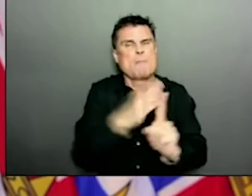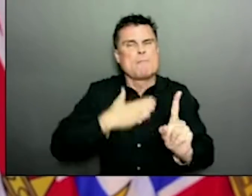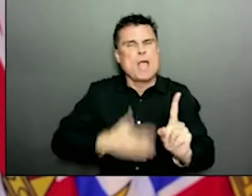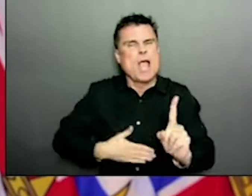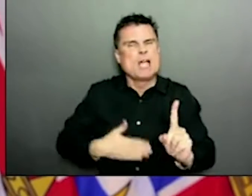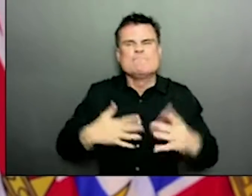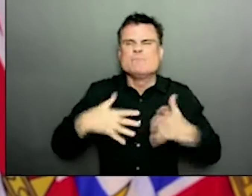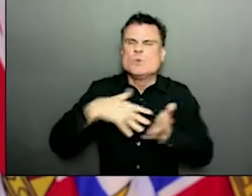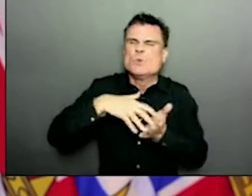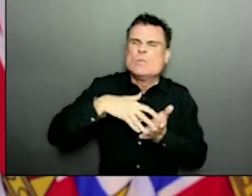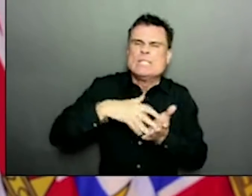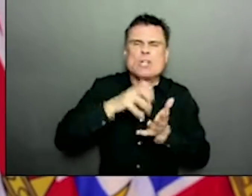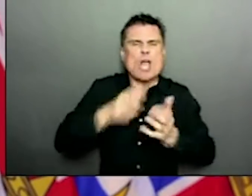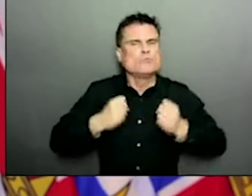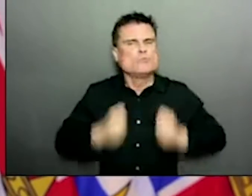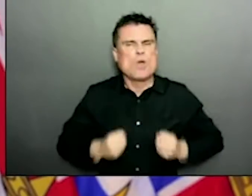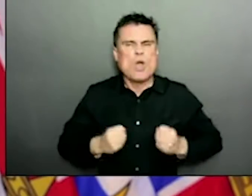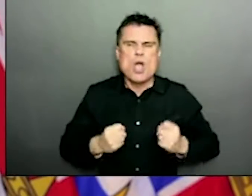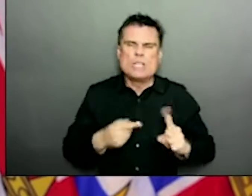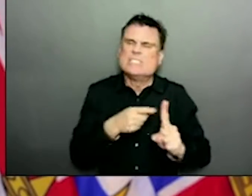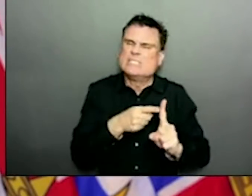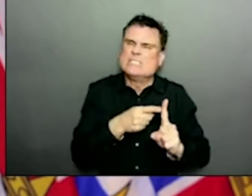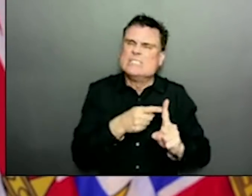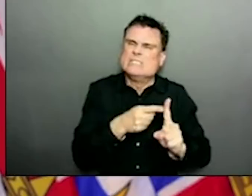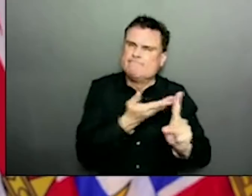when we're investigating outbreaks.